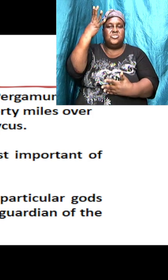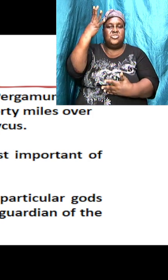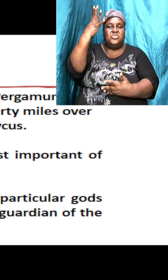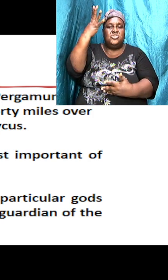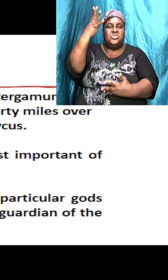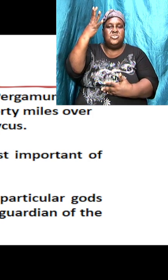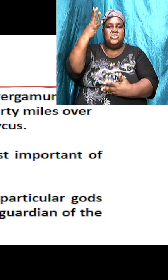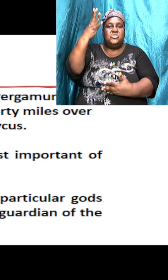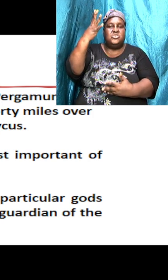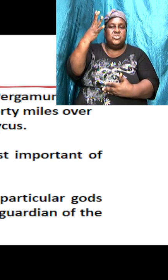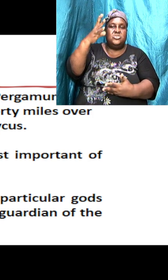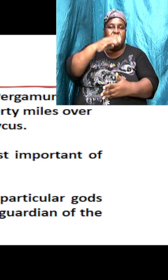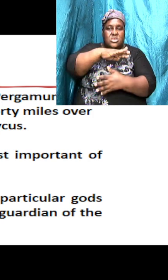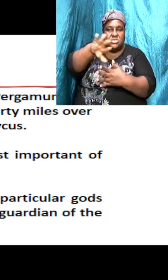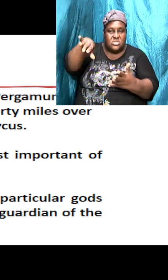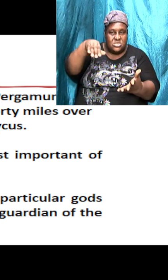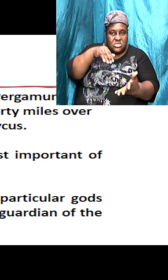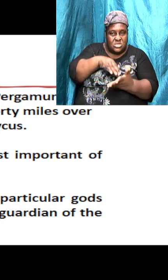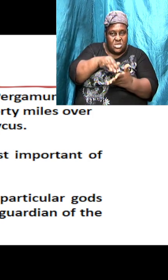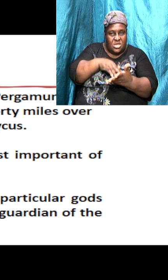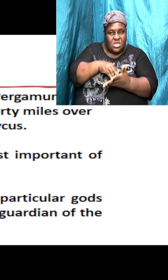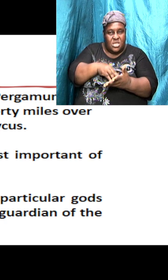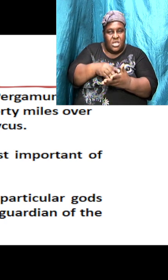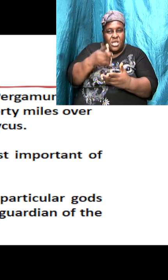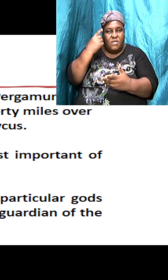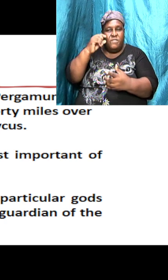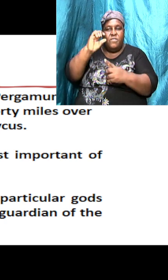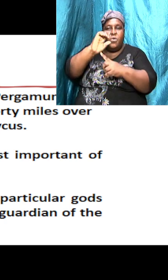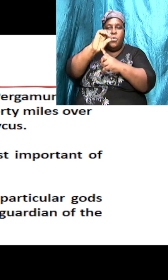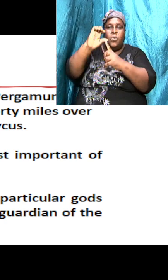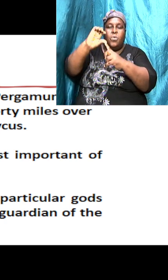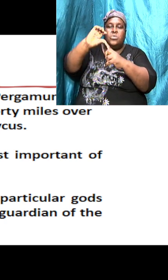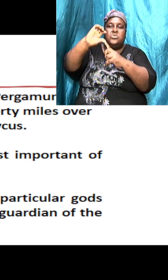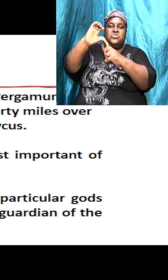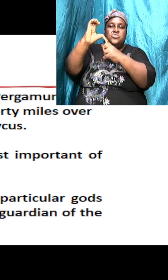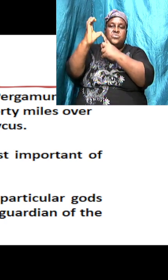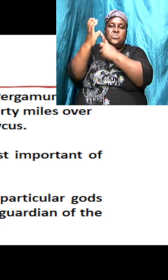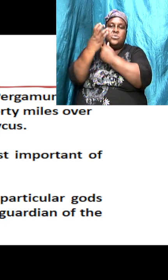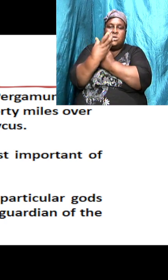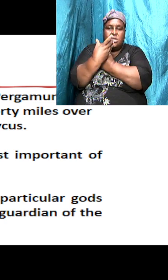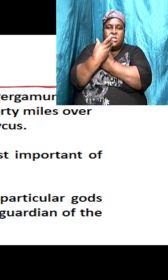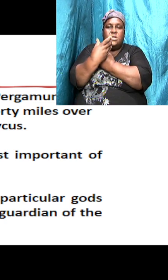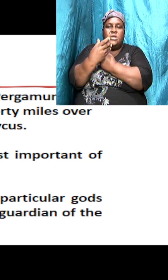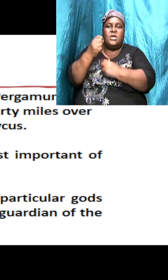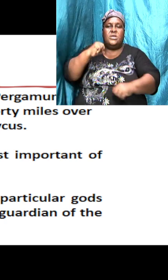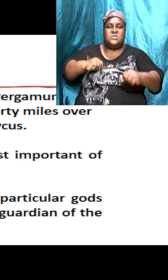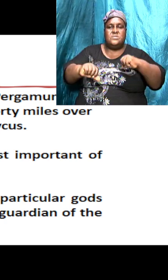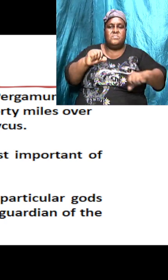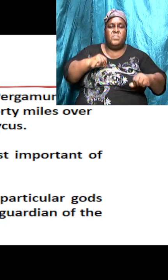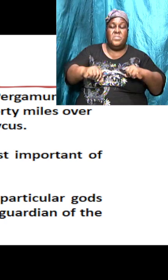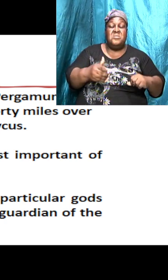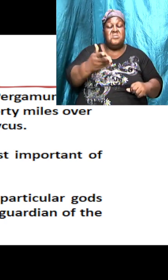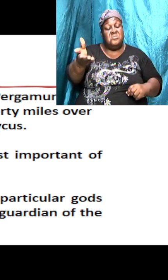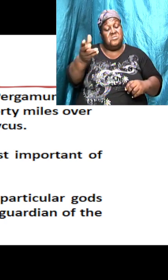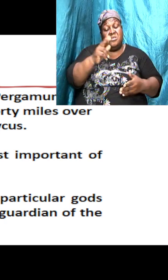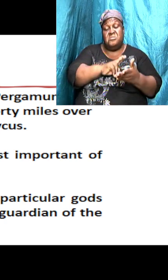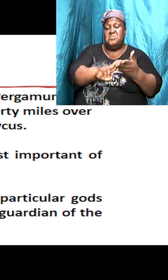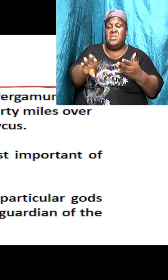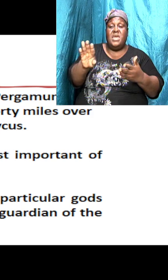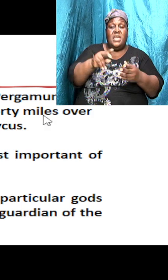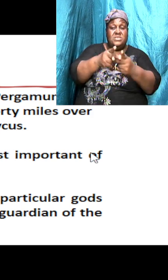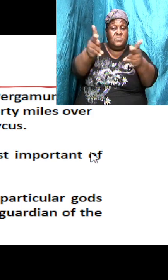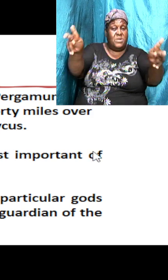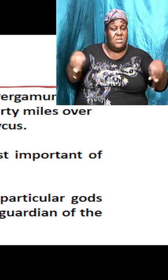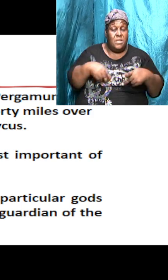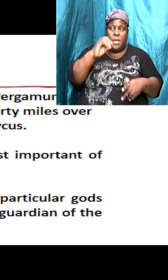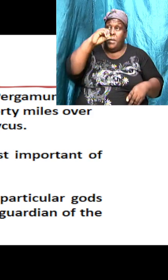city was like a center for cultural activities. And so these are nice places in terms of the beauty of